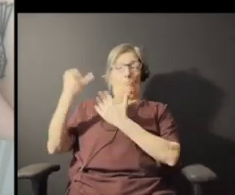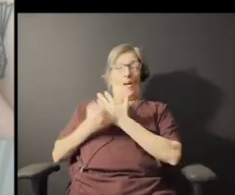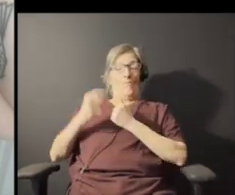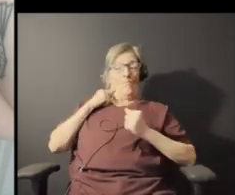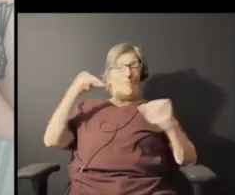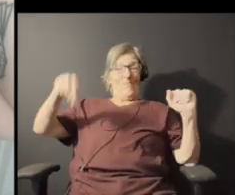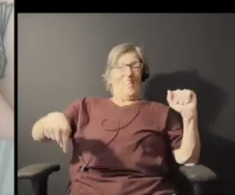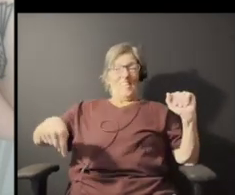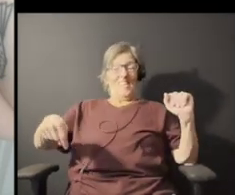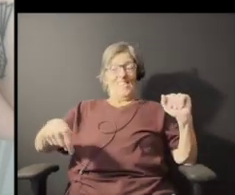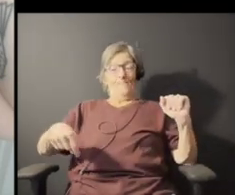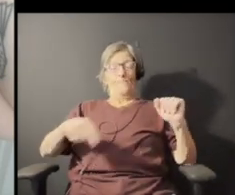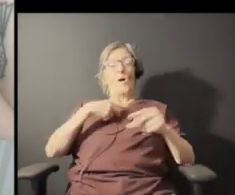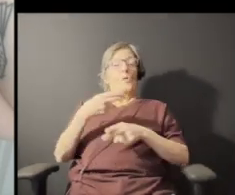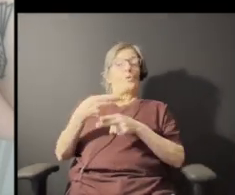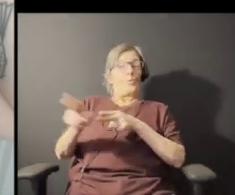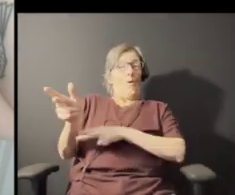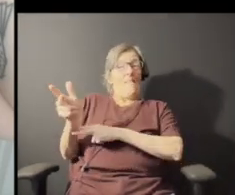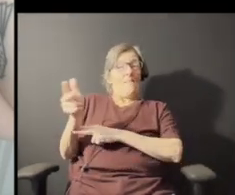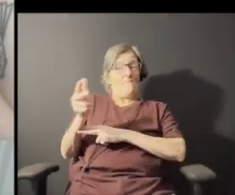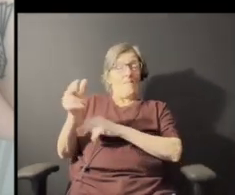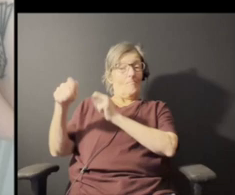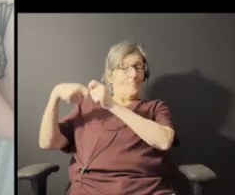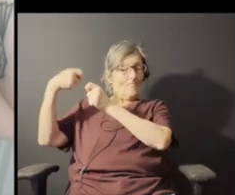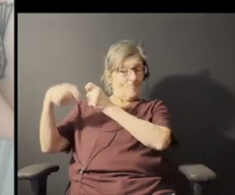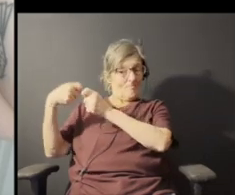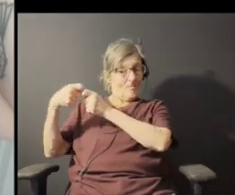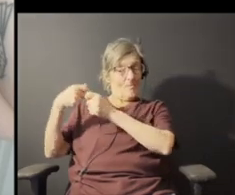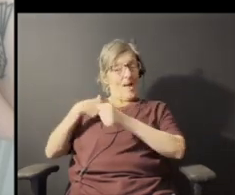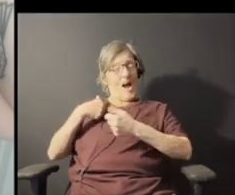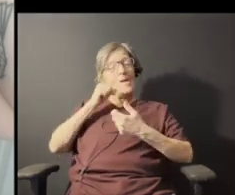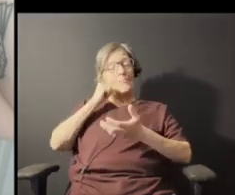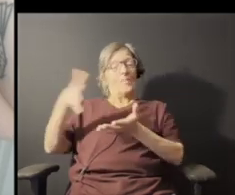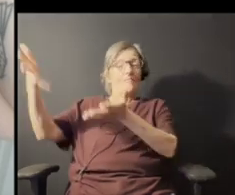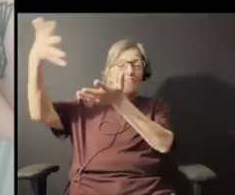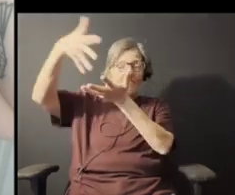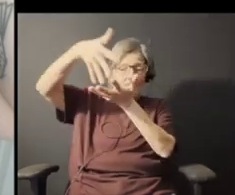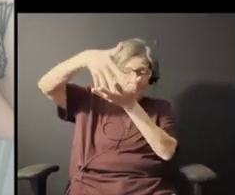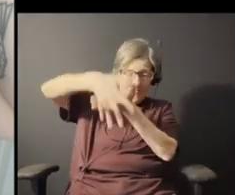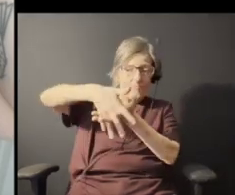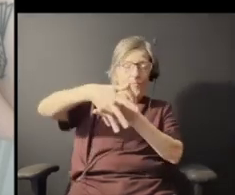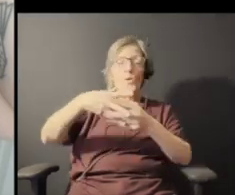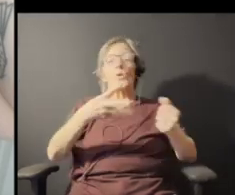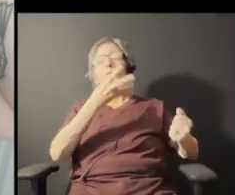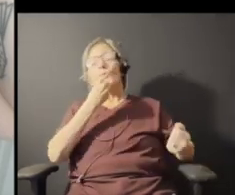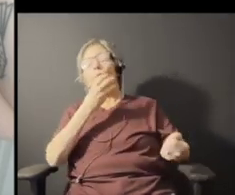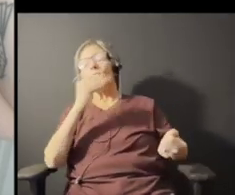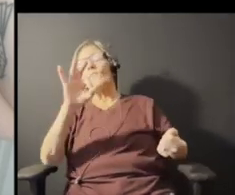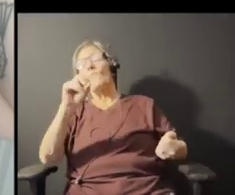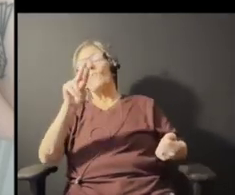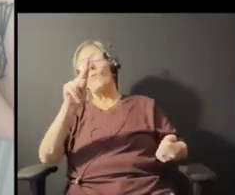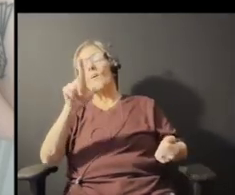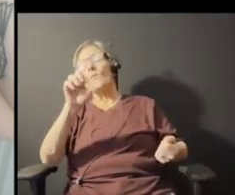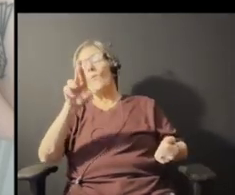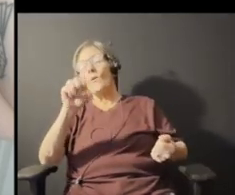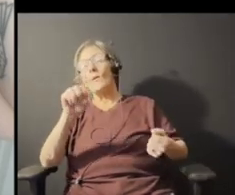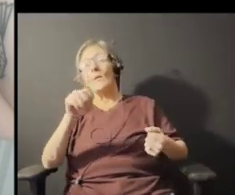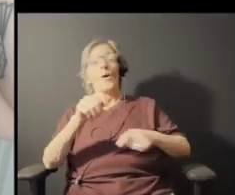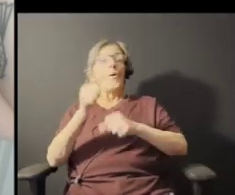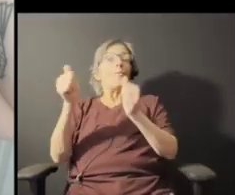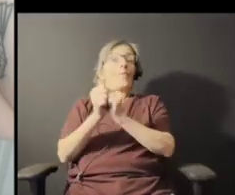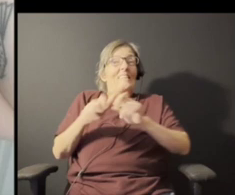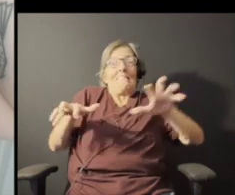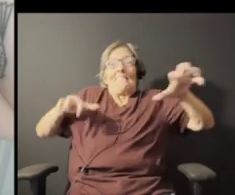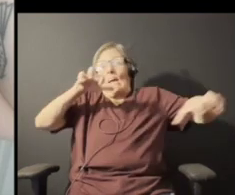this is a short film, and I'm going to be incorporating Jewish folklore. It's going to be a